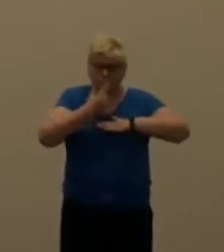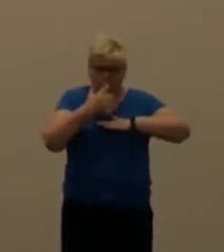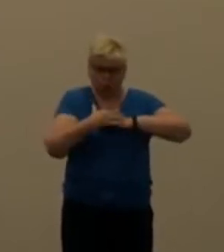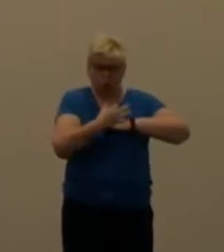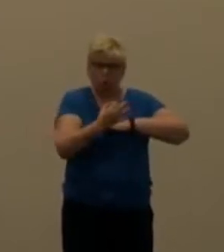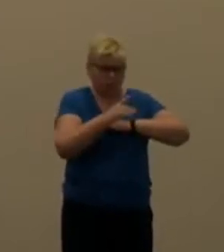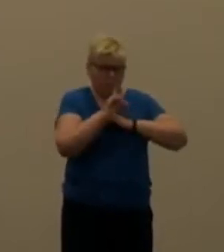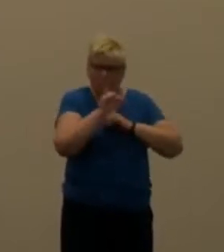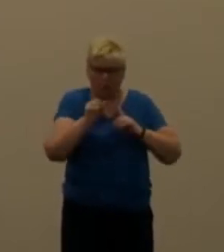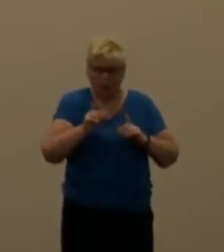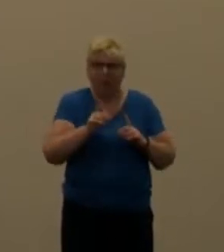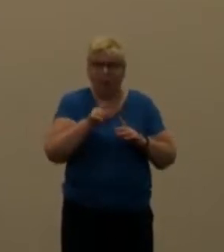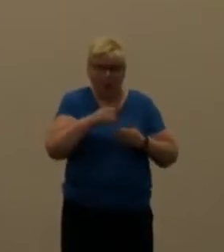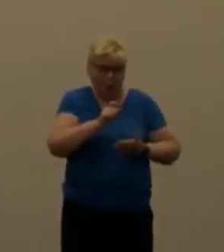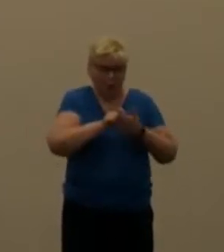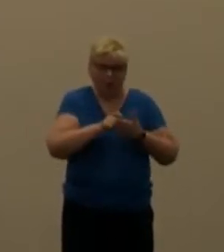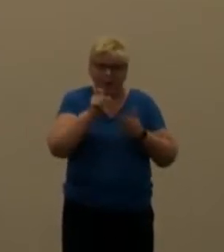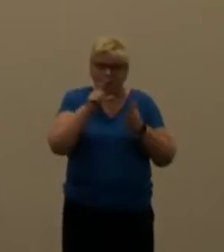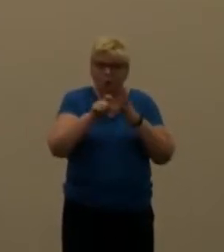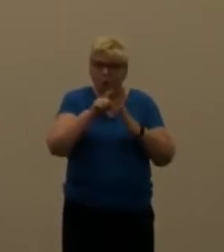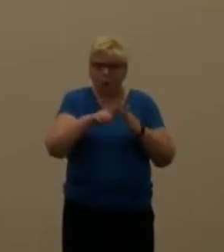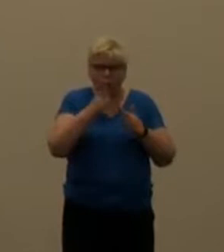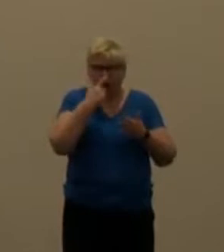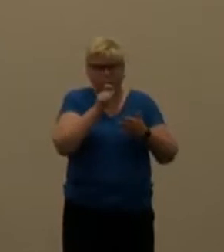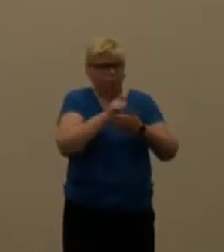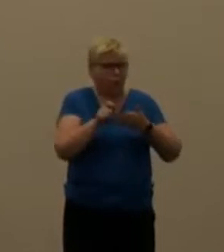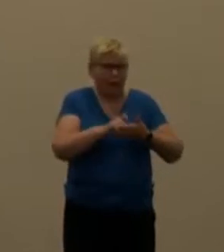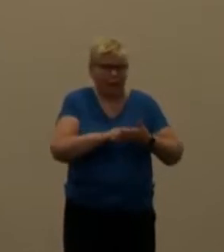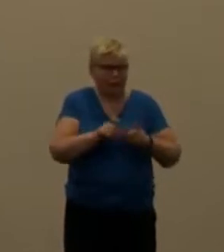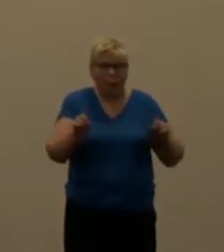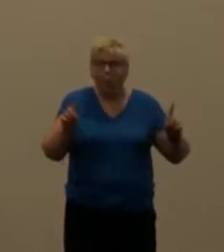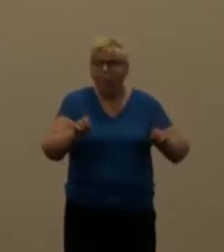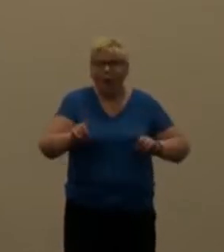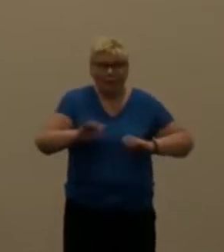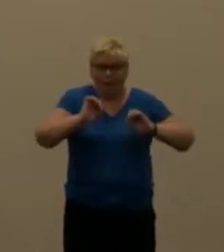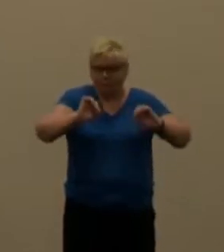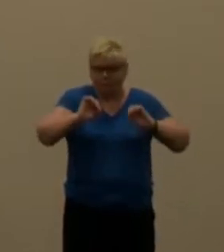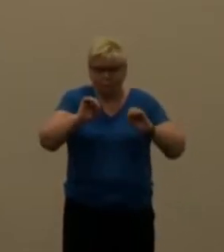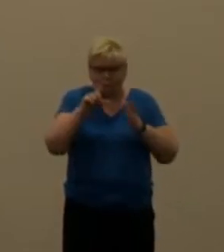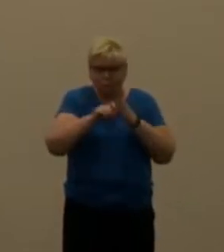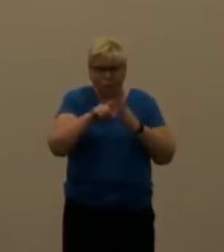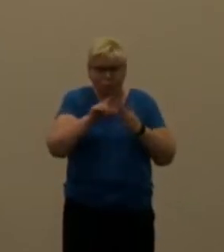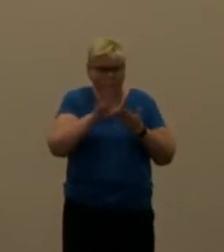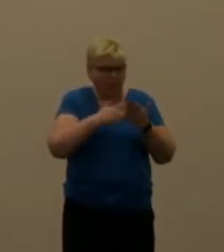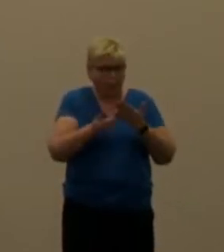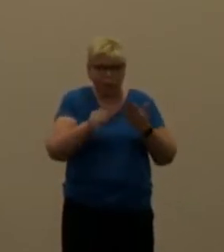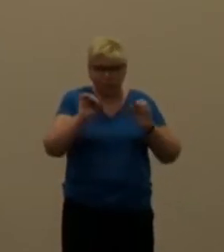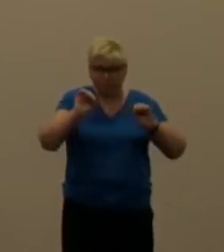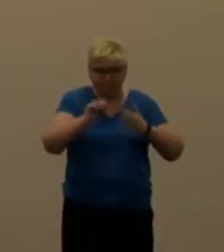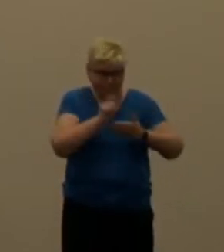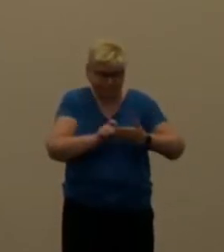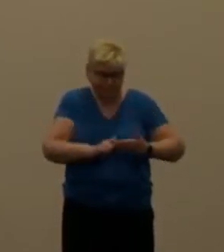can write some code. So this code can be in PowerShell, this code can be in C#, whatever kind of language that you